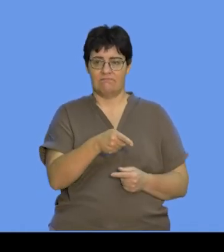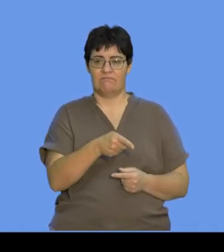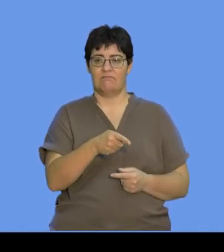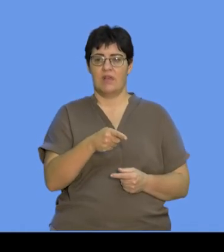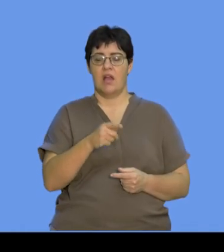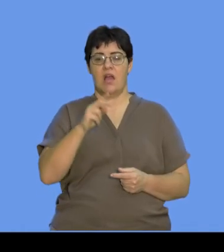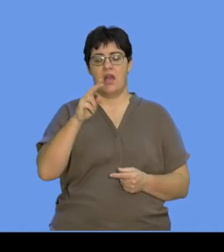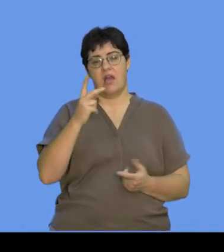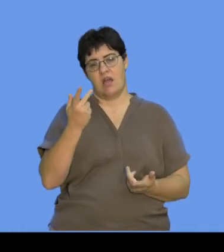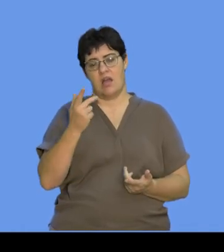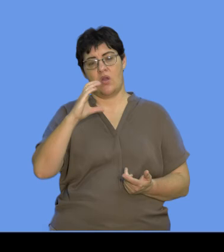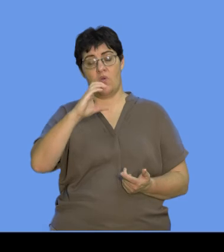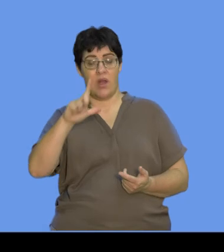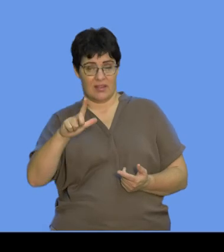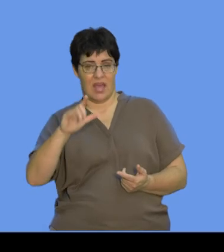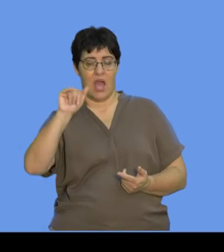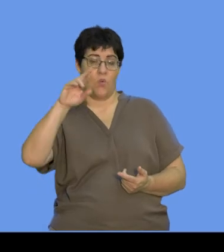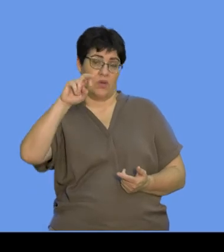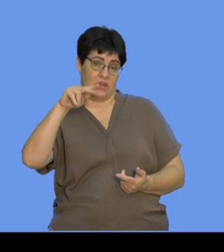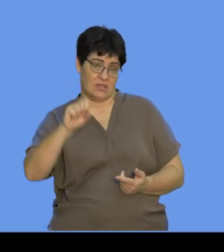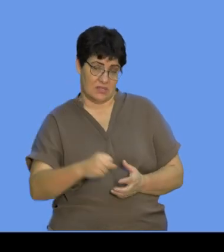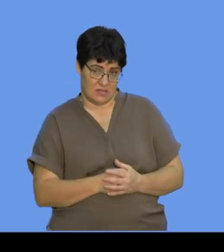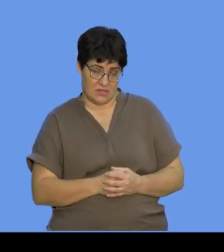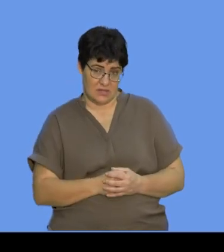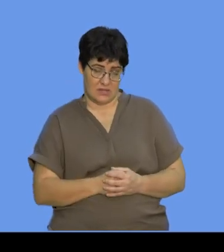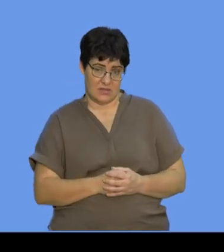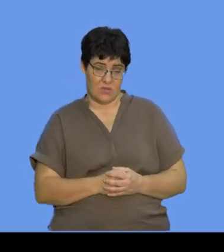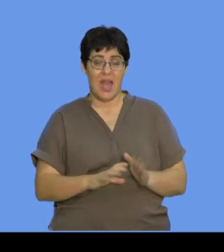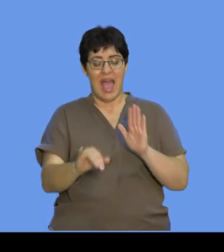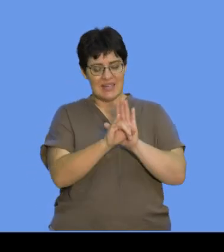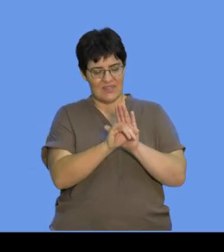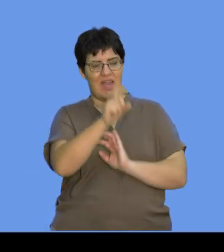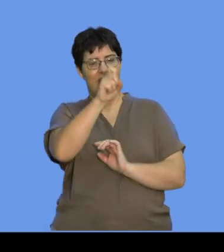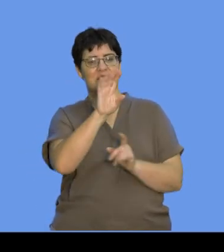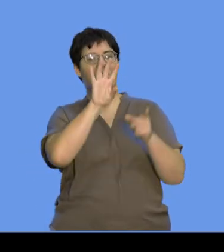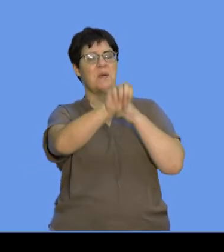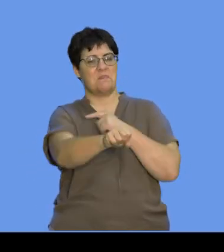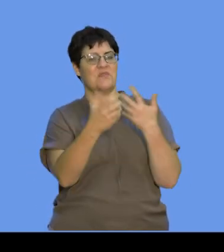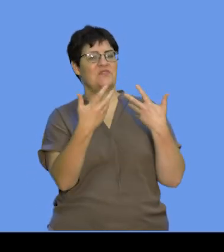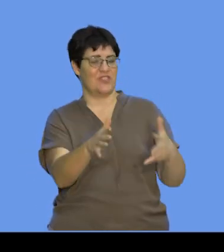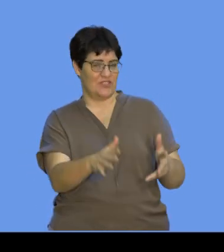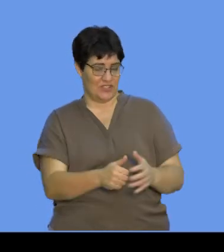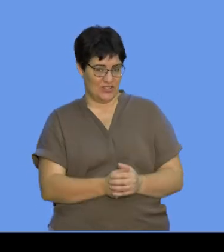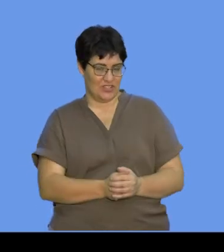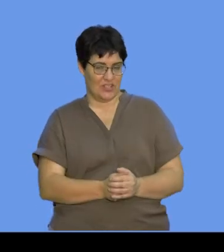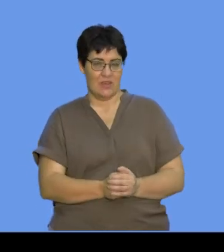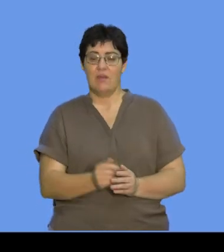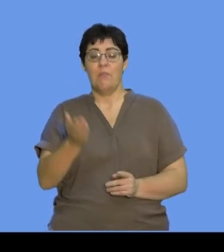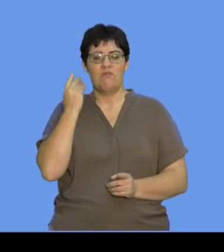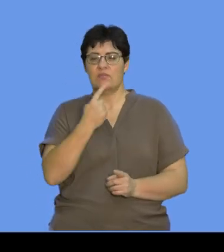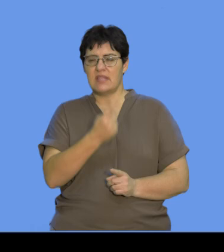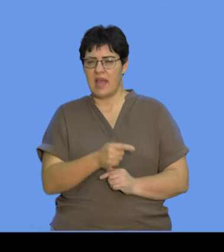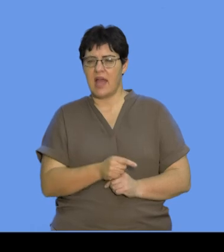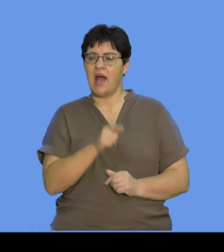clue, okay? We're going further. Now we've identified X. Now we at a different stage, we are saying, okay, here's